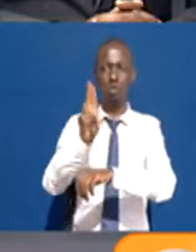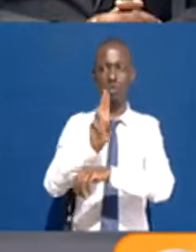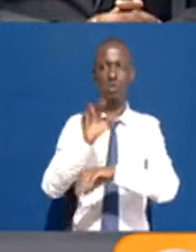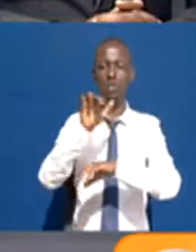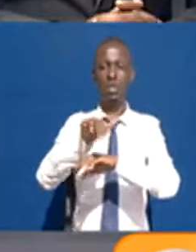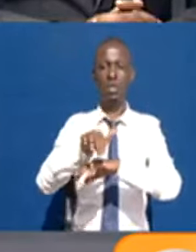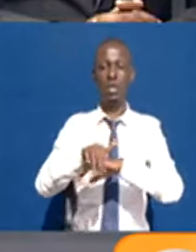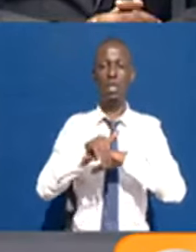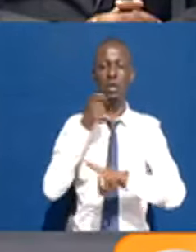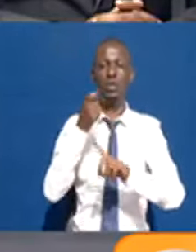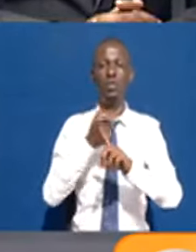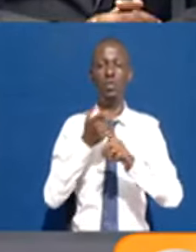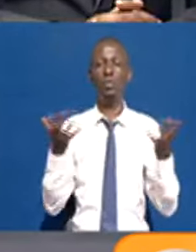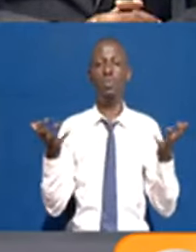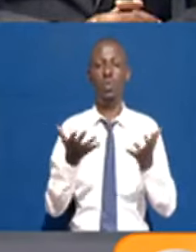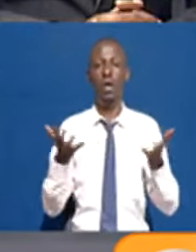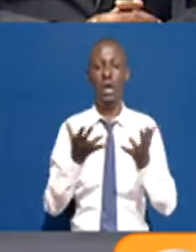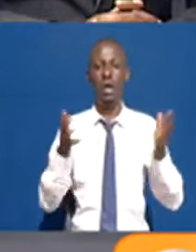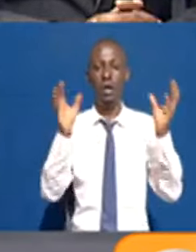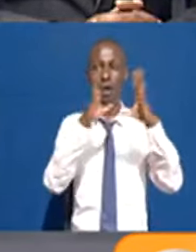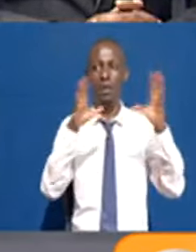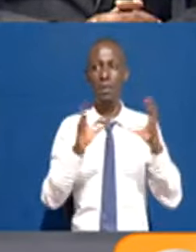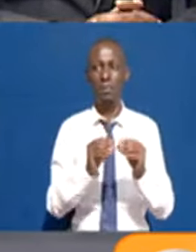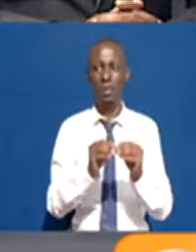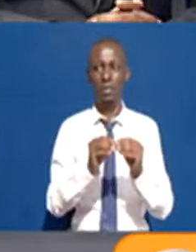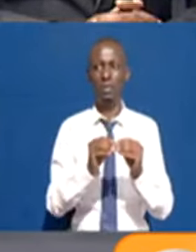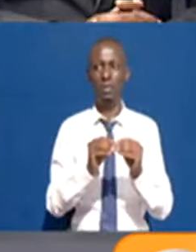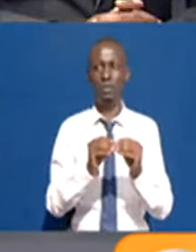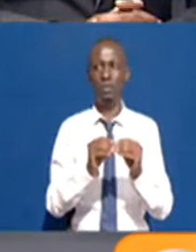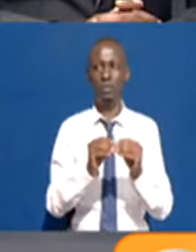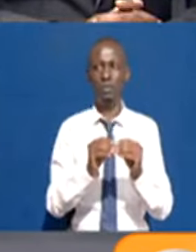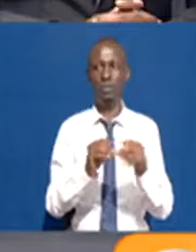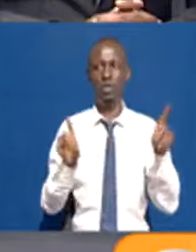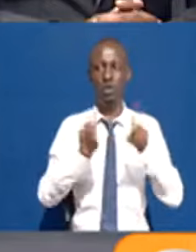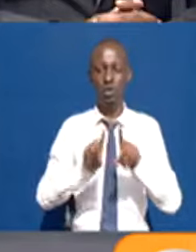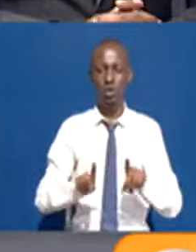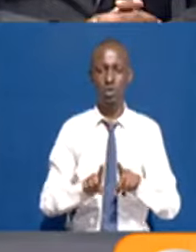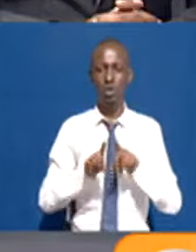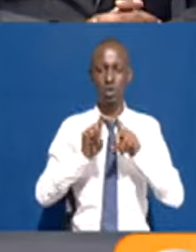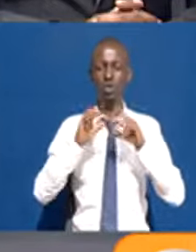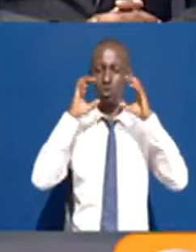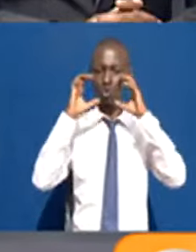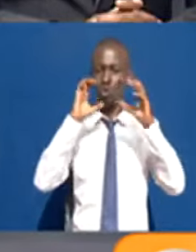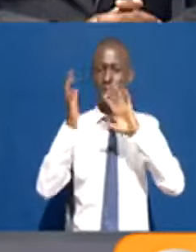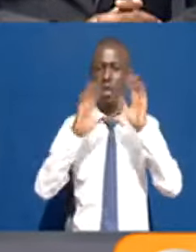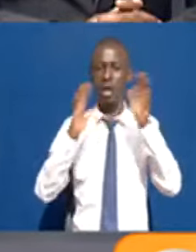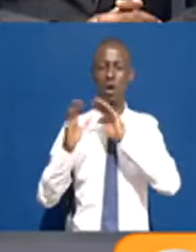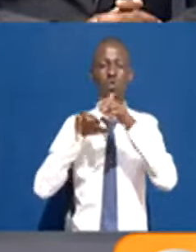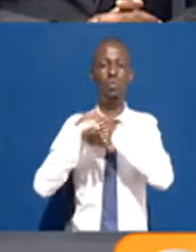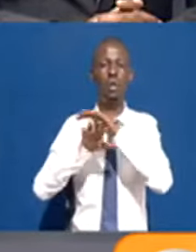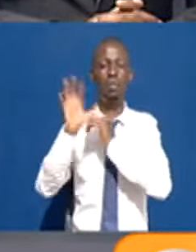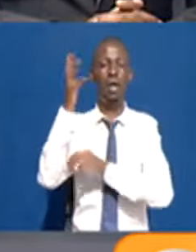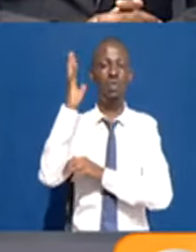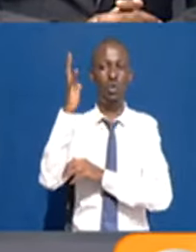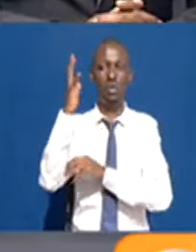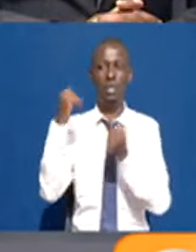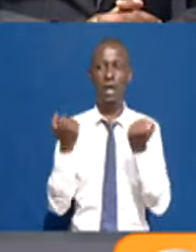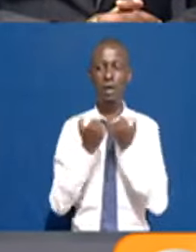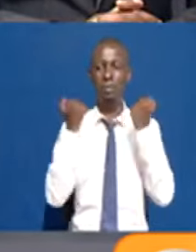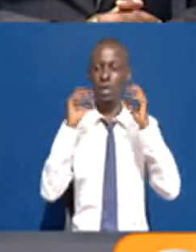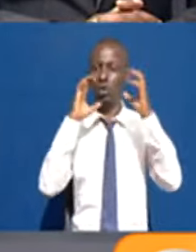from the budget. In fact, the communication around the whole tree planting exercise was rather